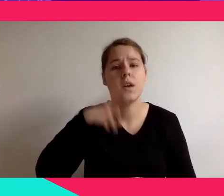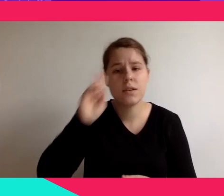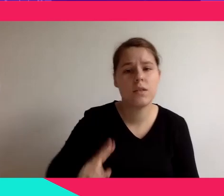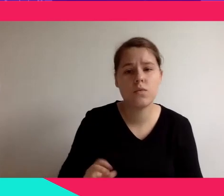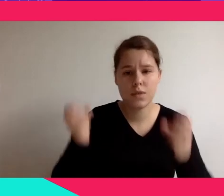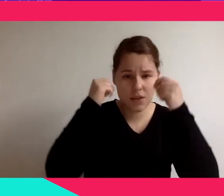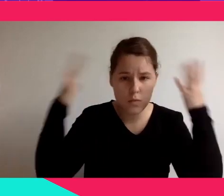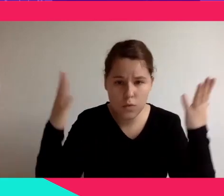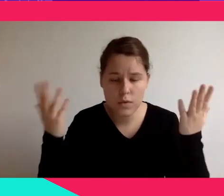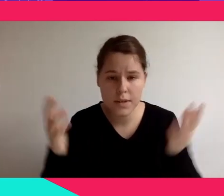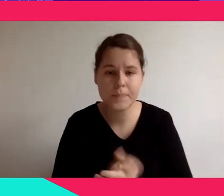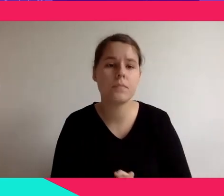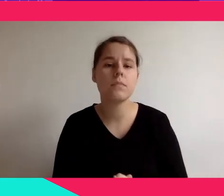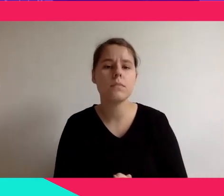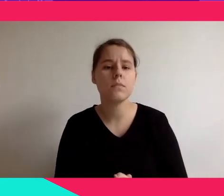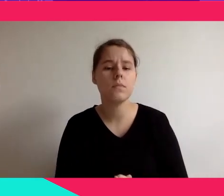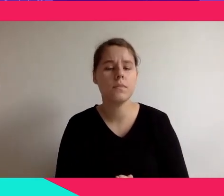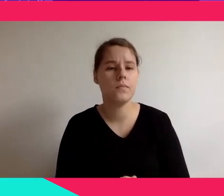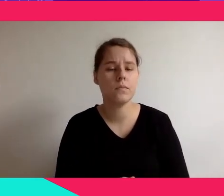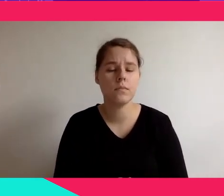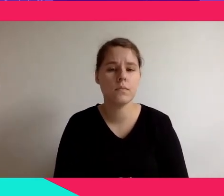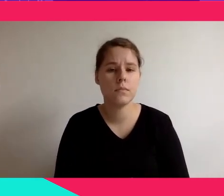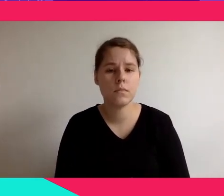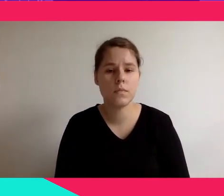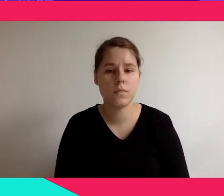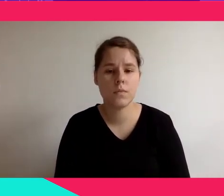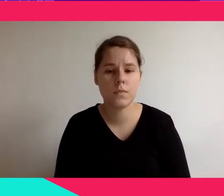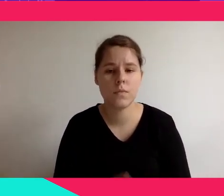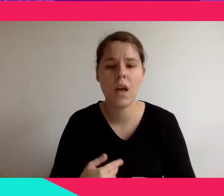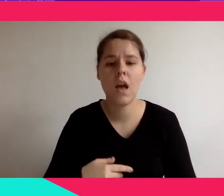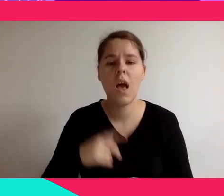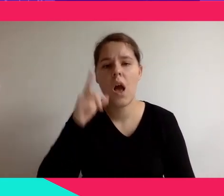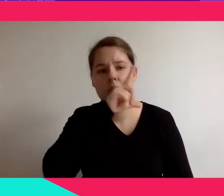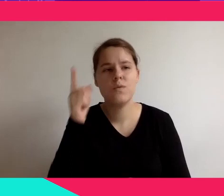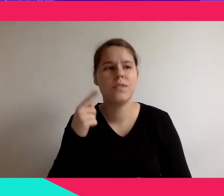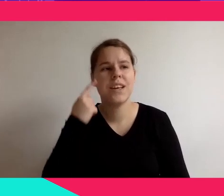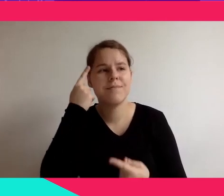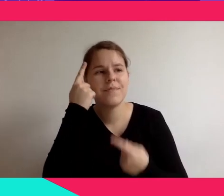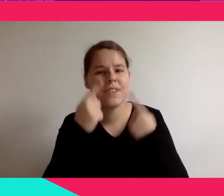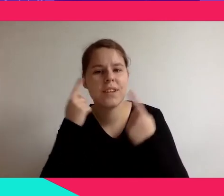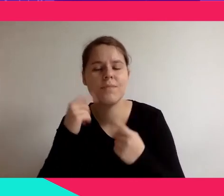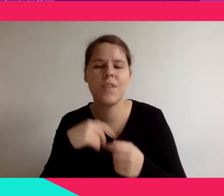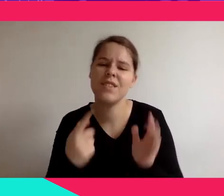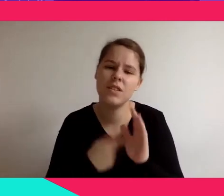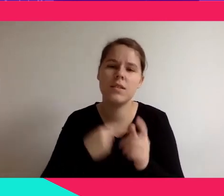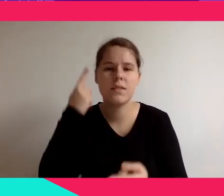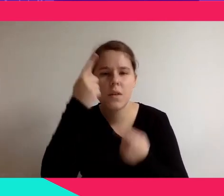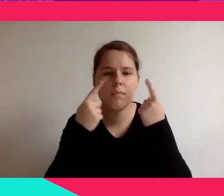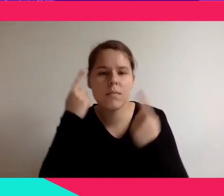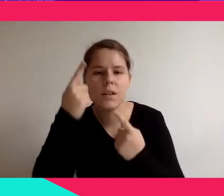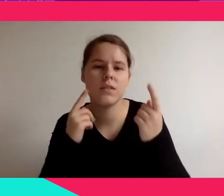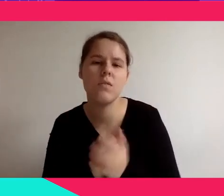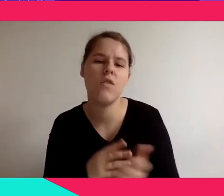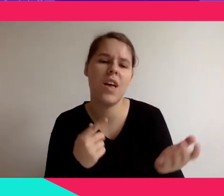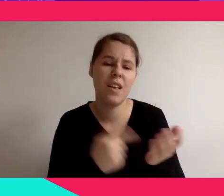often other editors think that this is kind of narrow knowledge. We've had quite